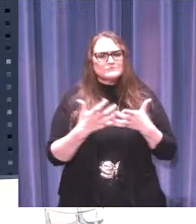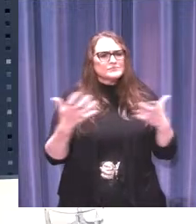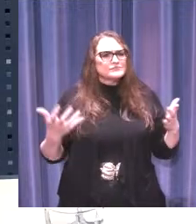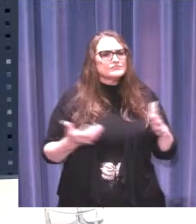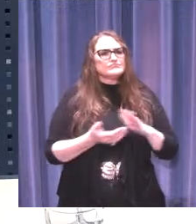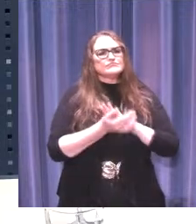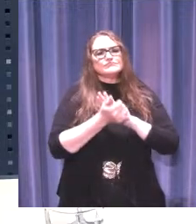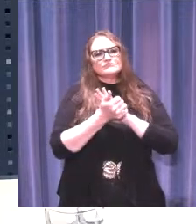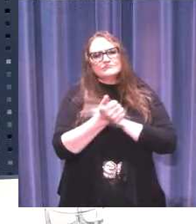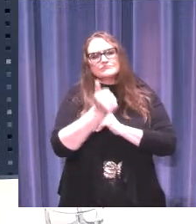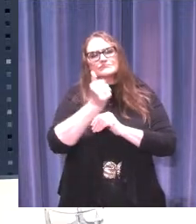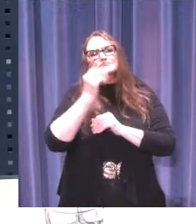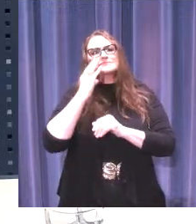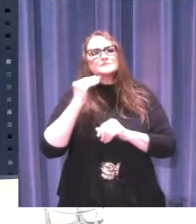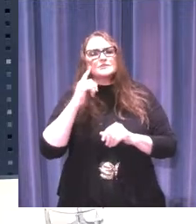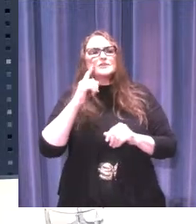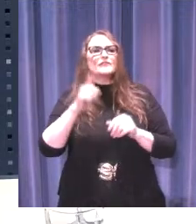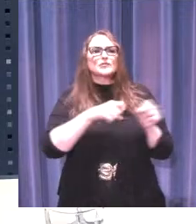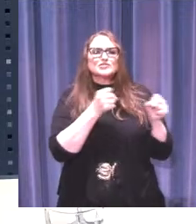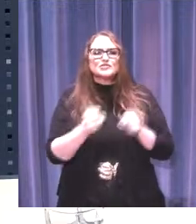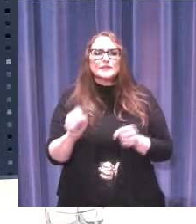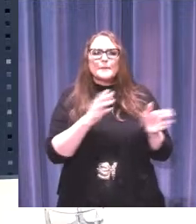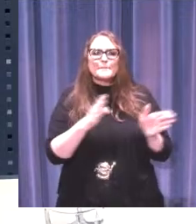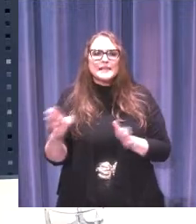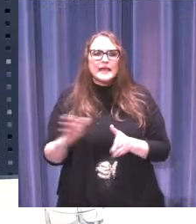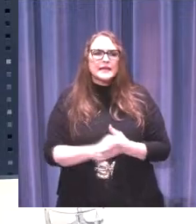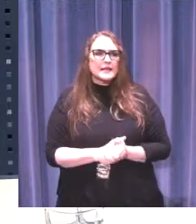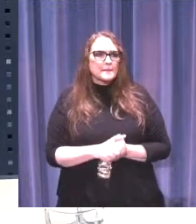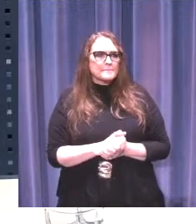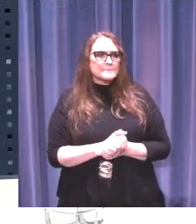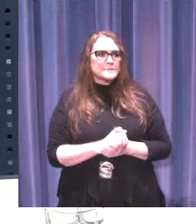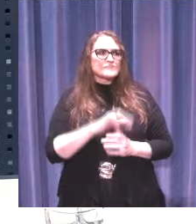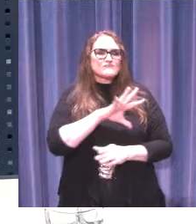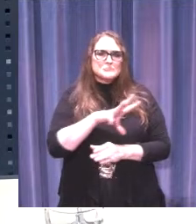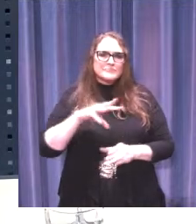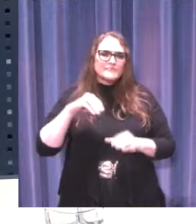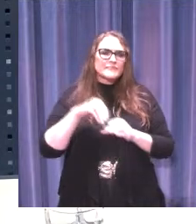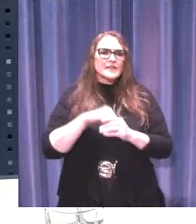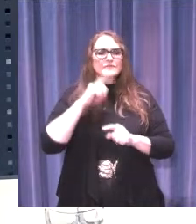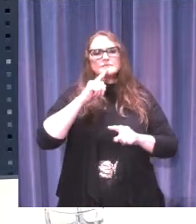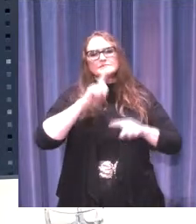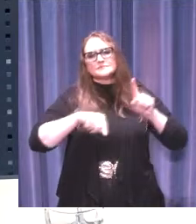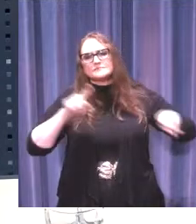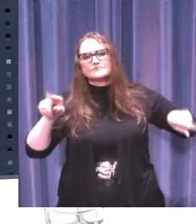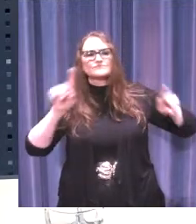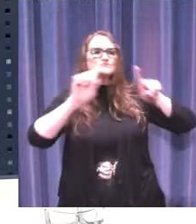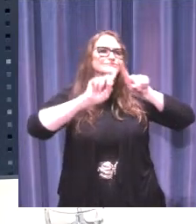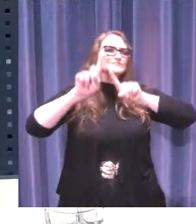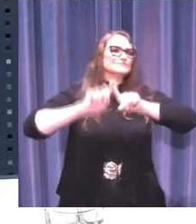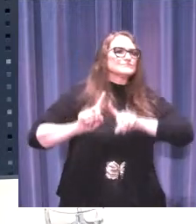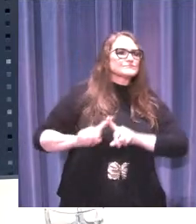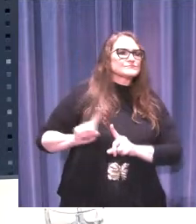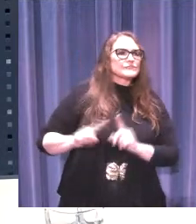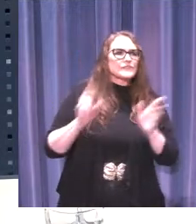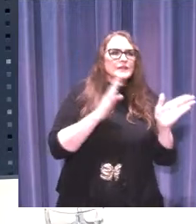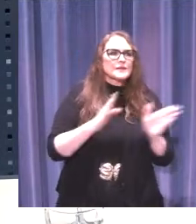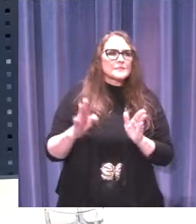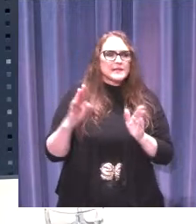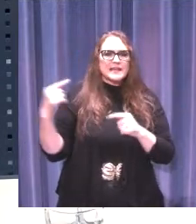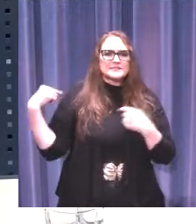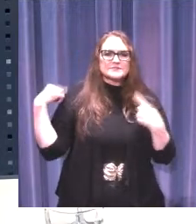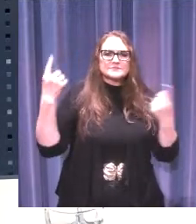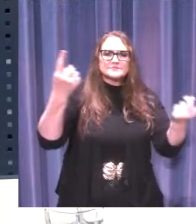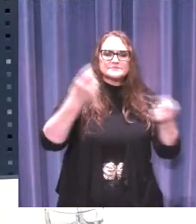in strategic planning and have been involved in numerous plans over the years,